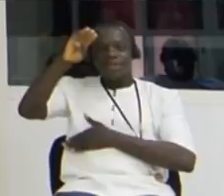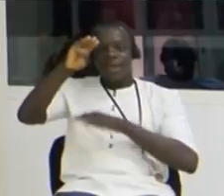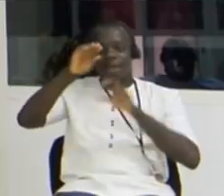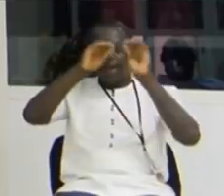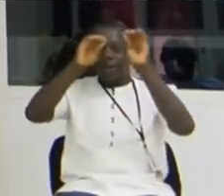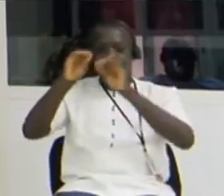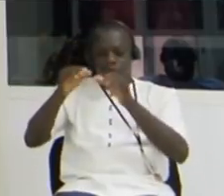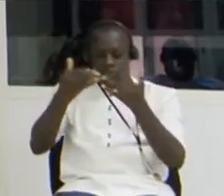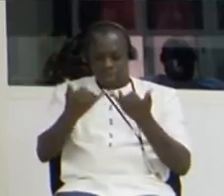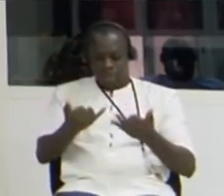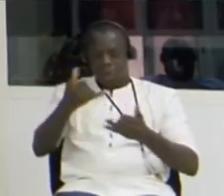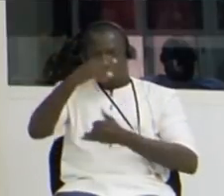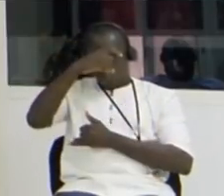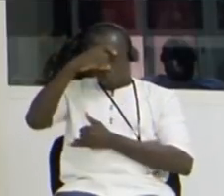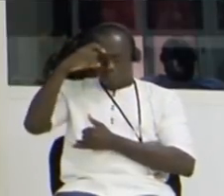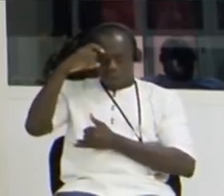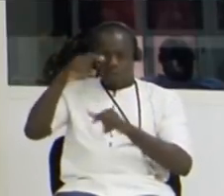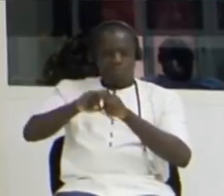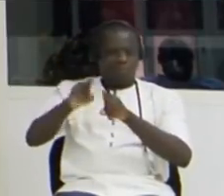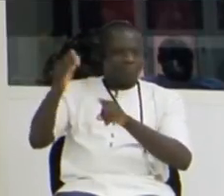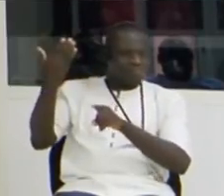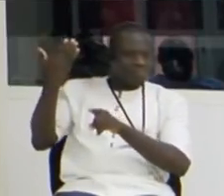and worked over the years.